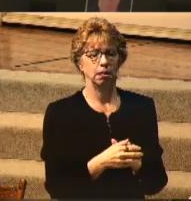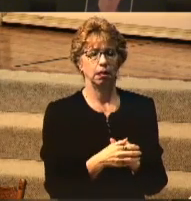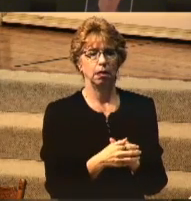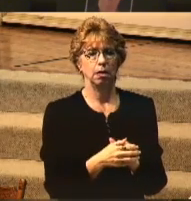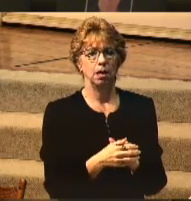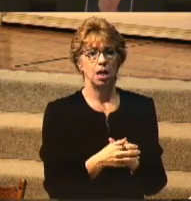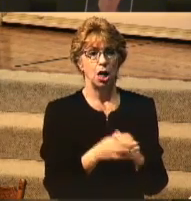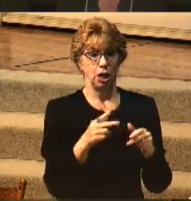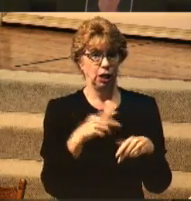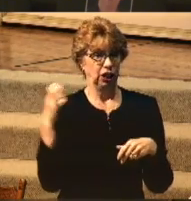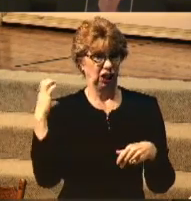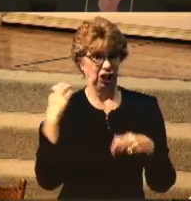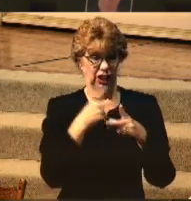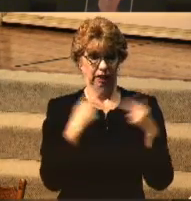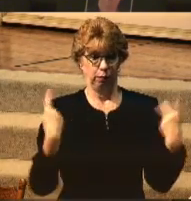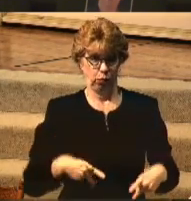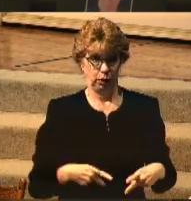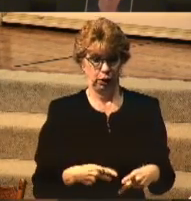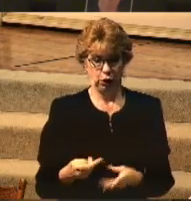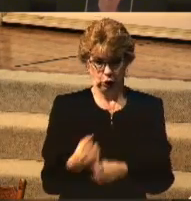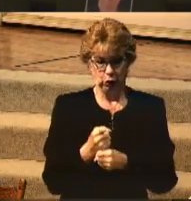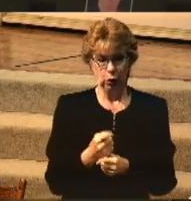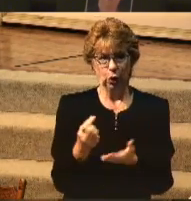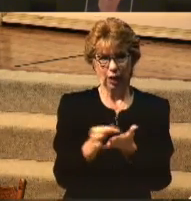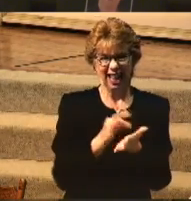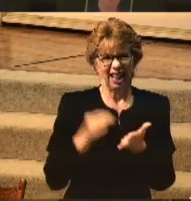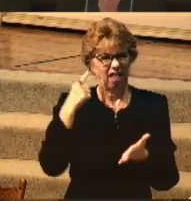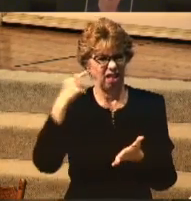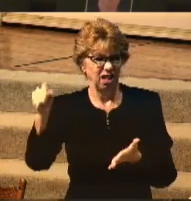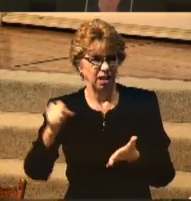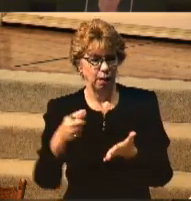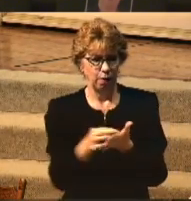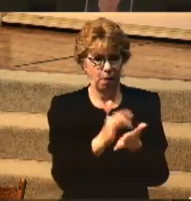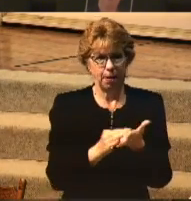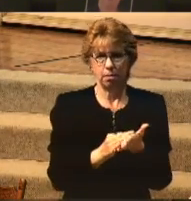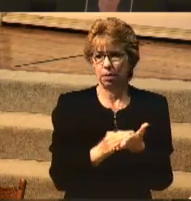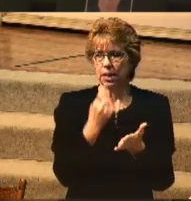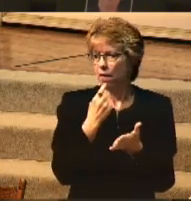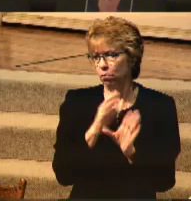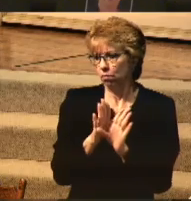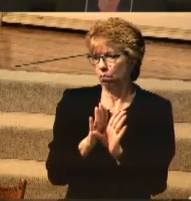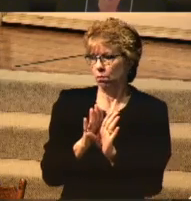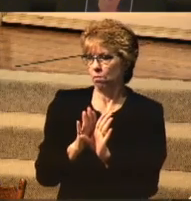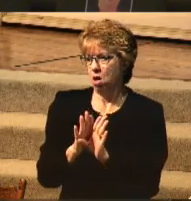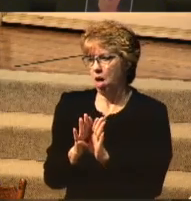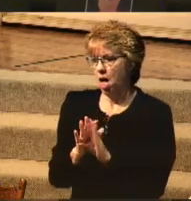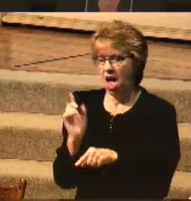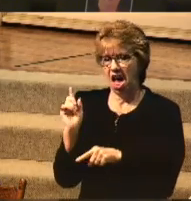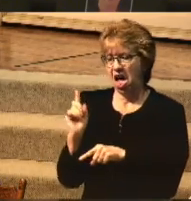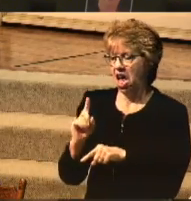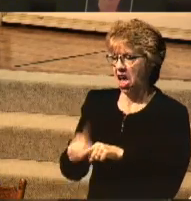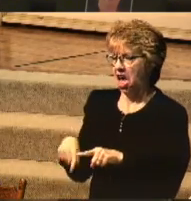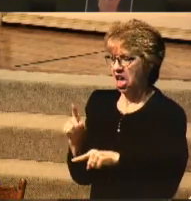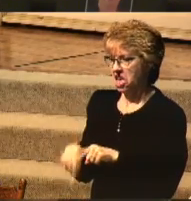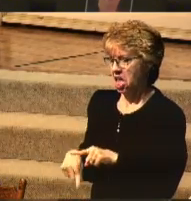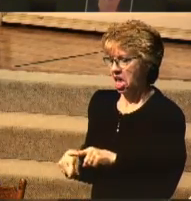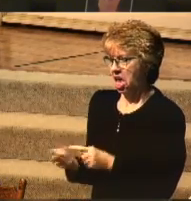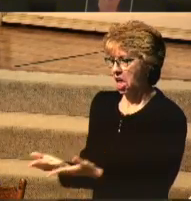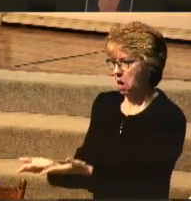And the chief priest took the silver pieces and said, "It is not lawful for to put them into the